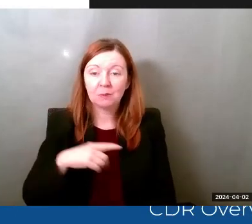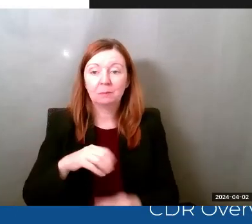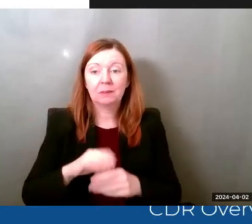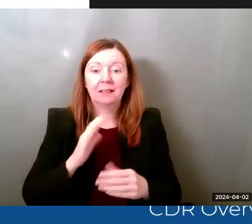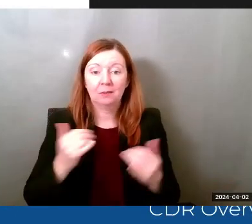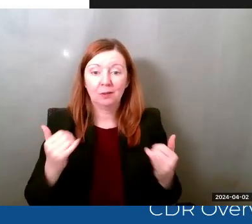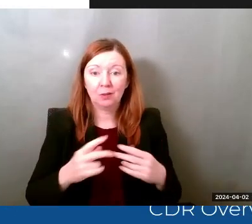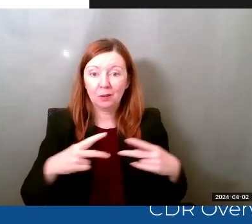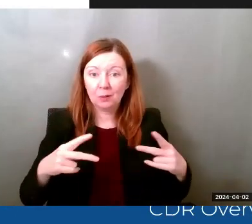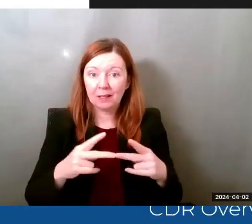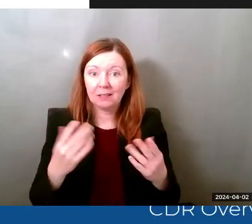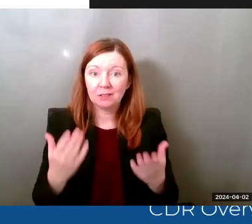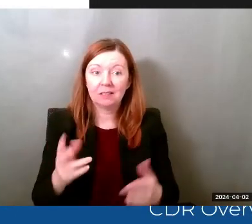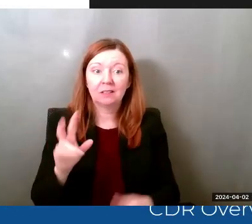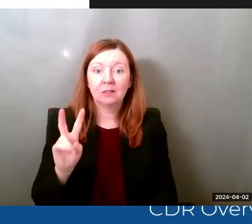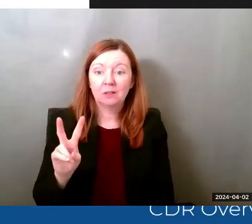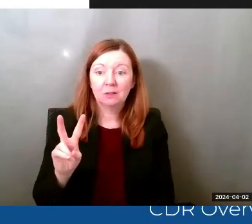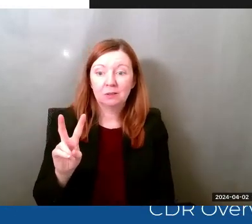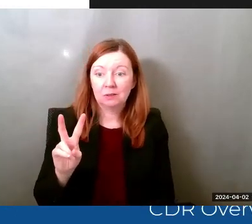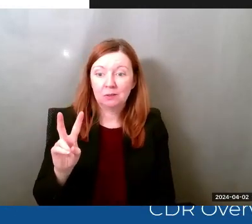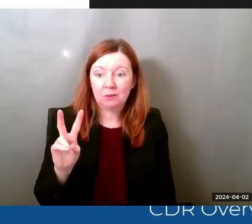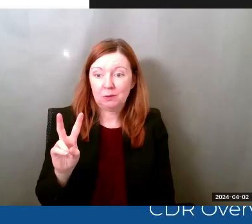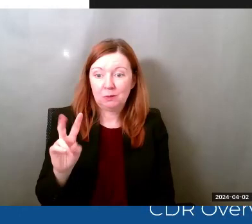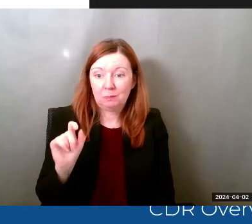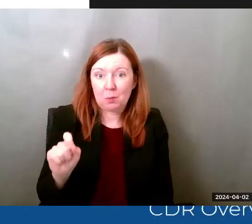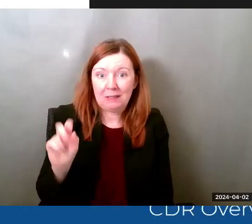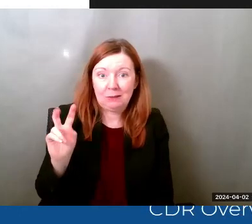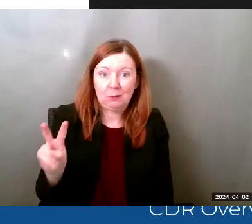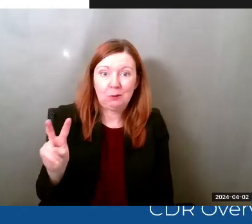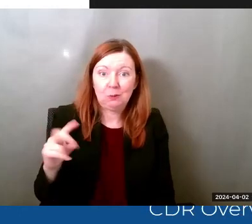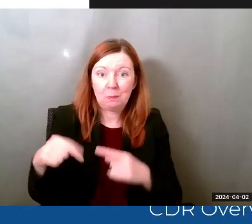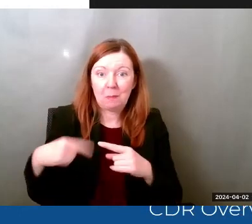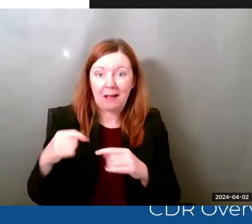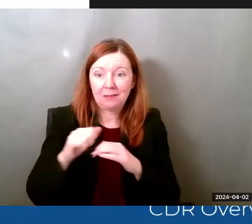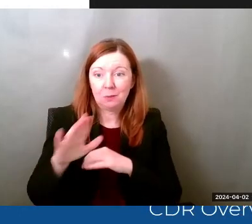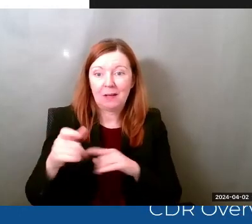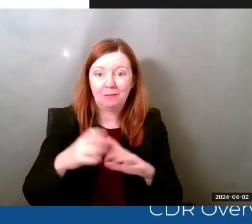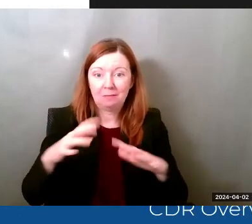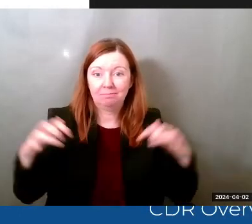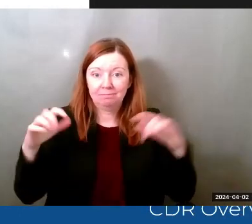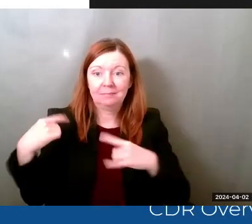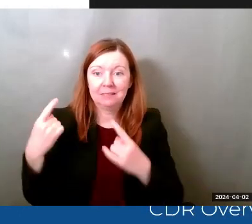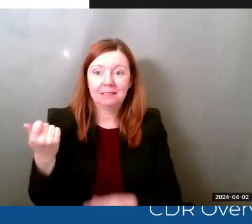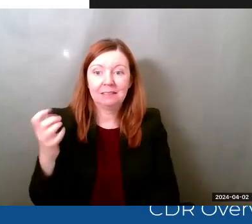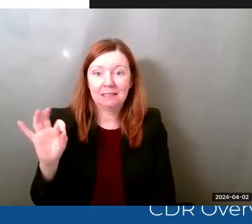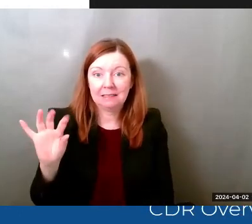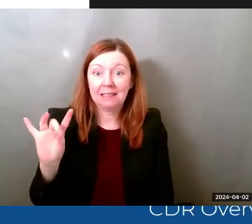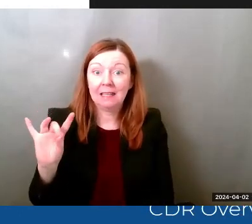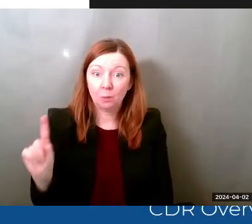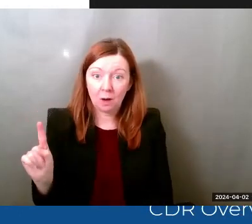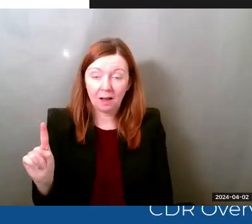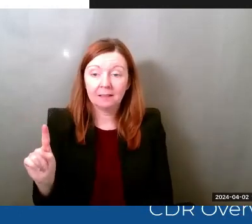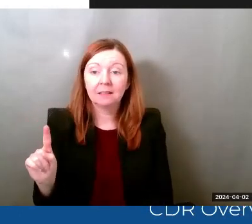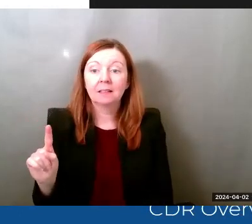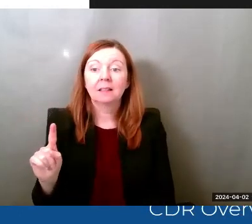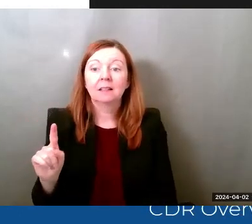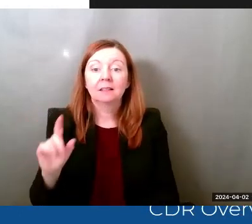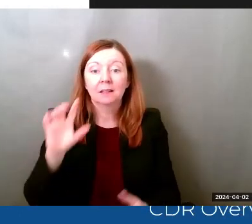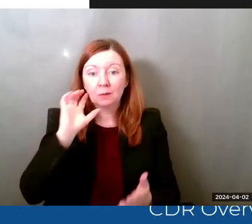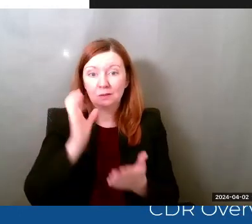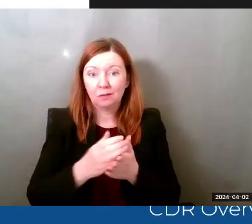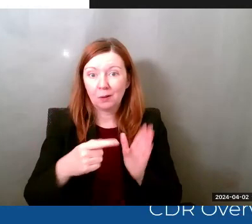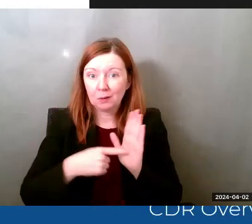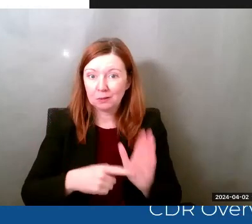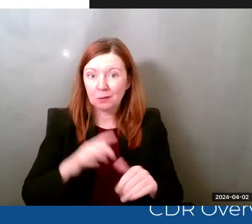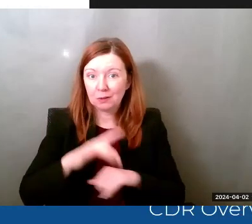current location, which is 0.2 of a mile away from the proposed arena location, since 1981. In fact, there was a photo shown earlier